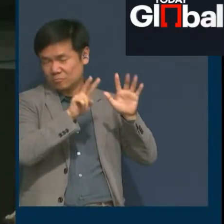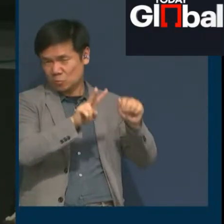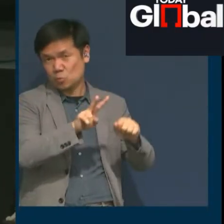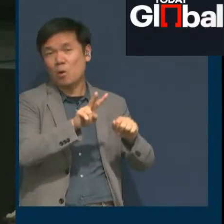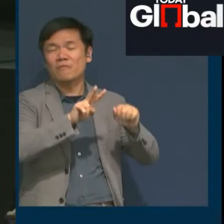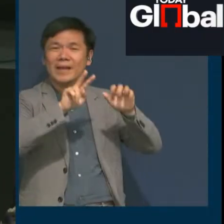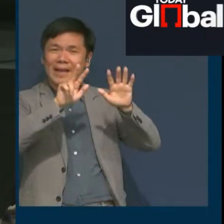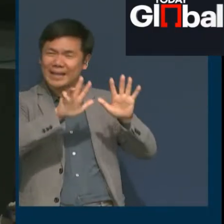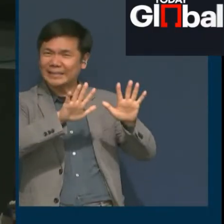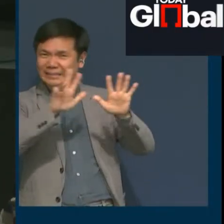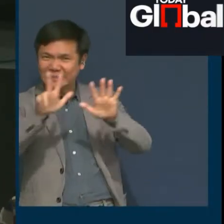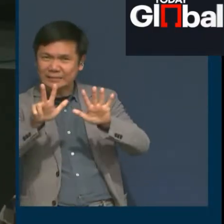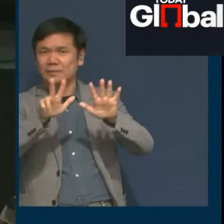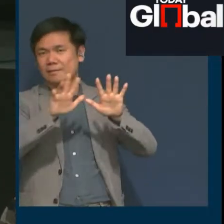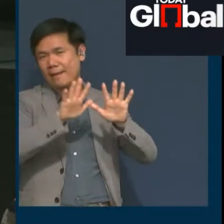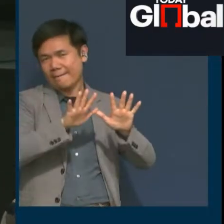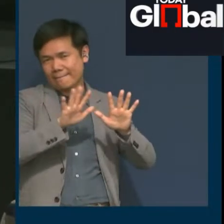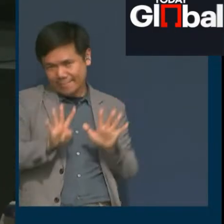of